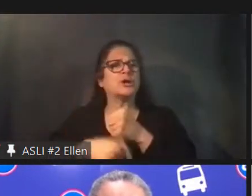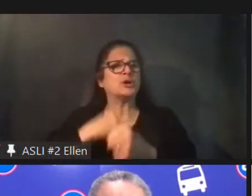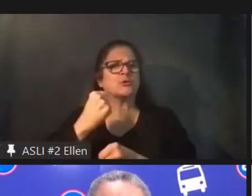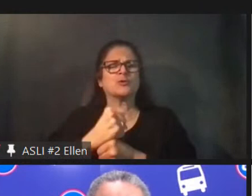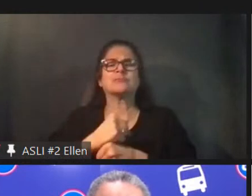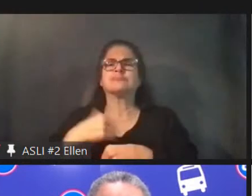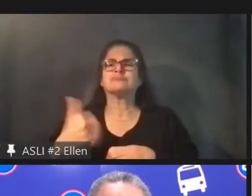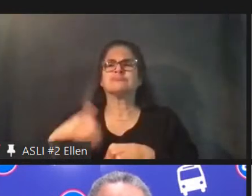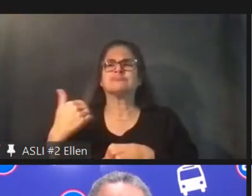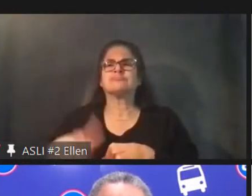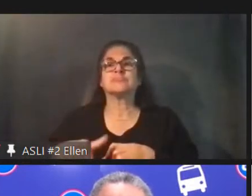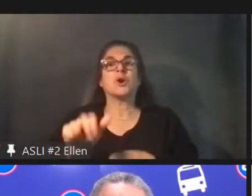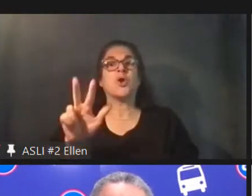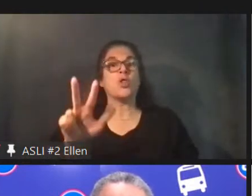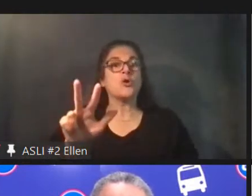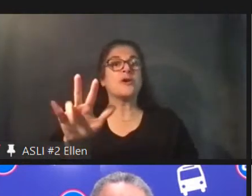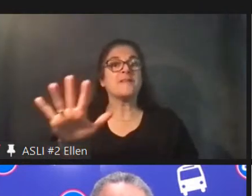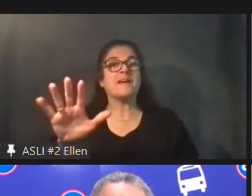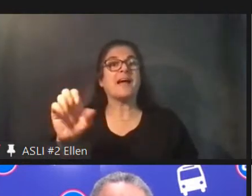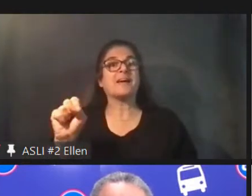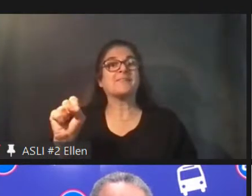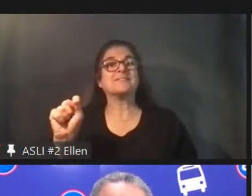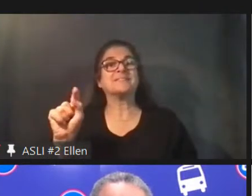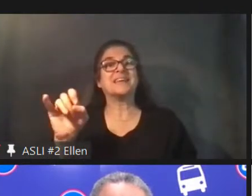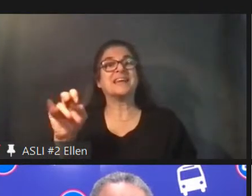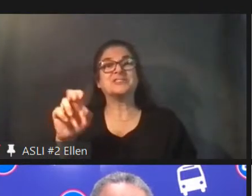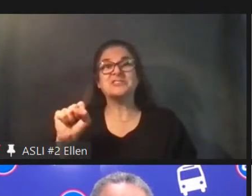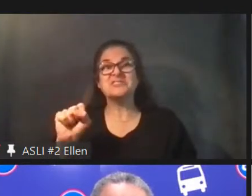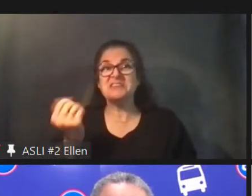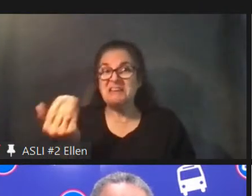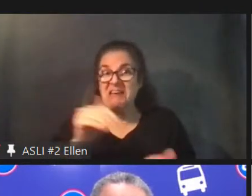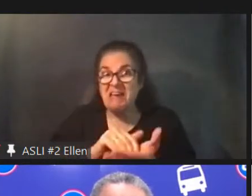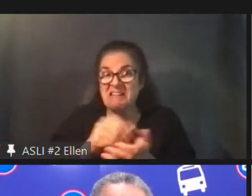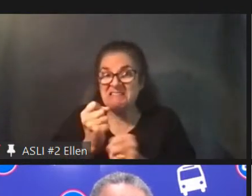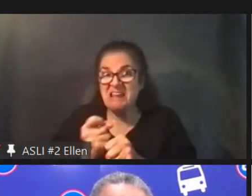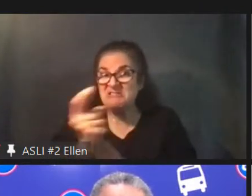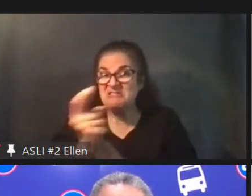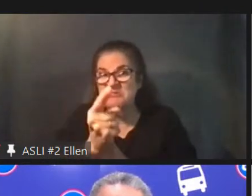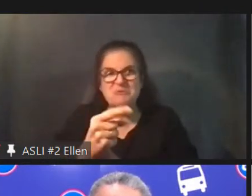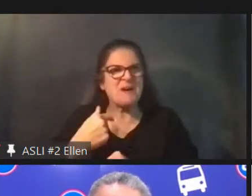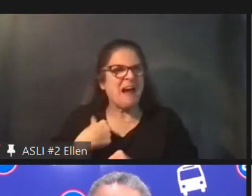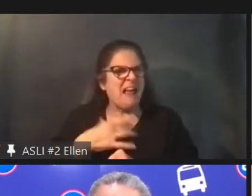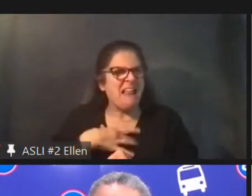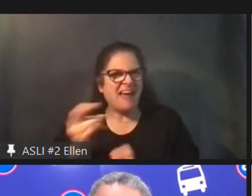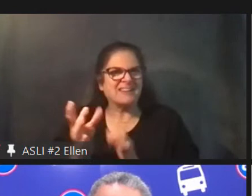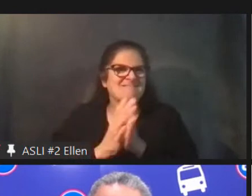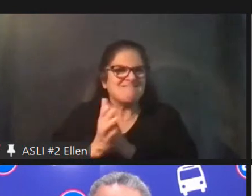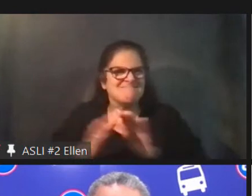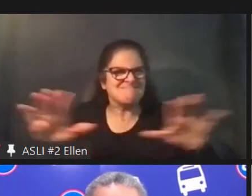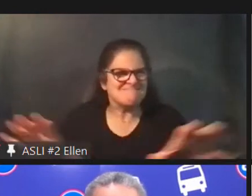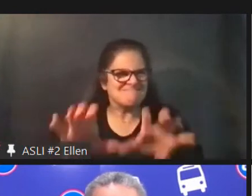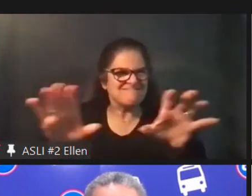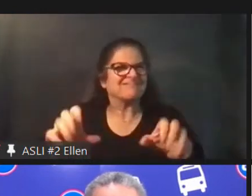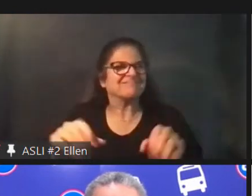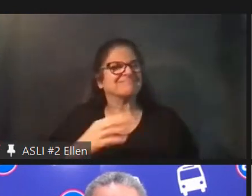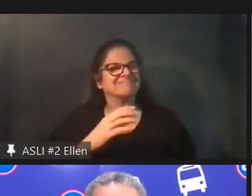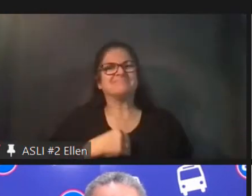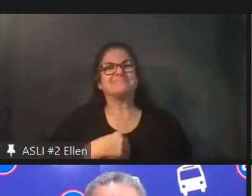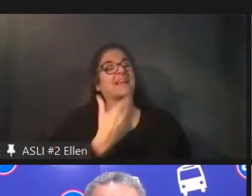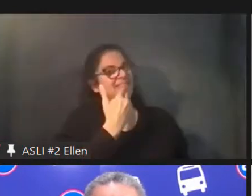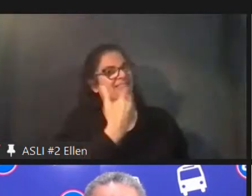get 35 stations again next year, but we're going to be aggressive again. I like the momentum we got. So. Good, thank